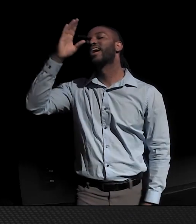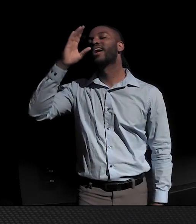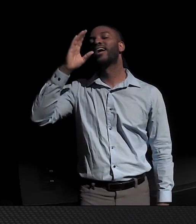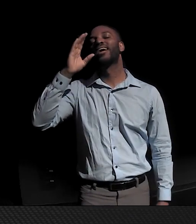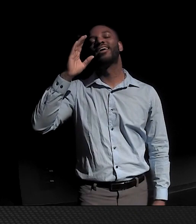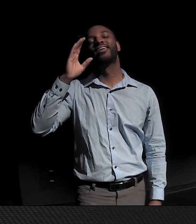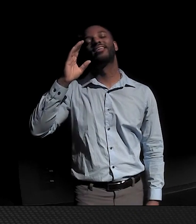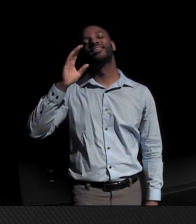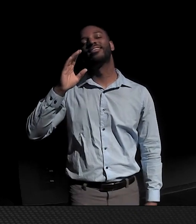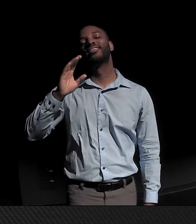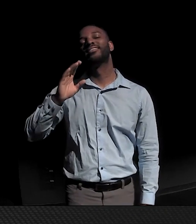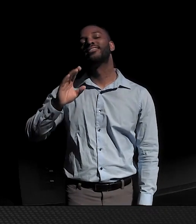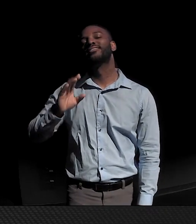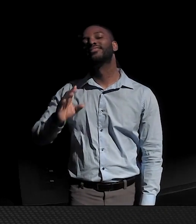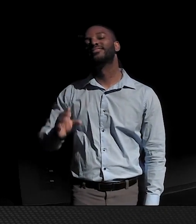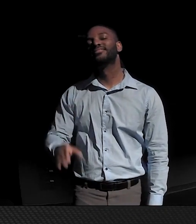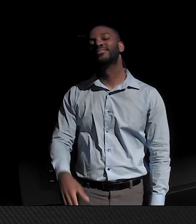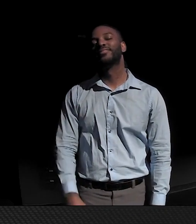of God.